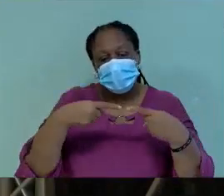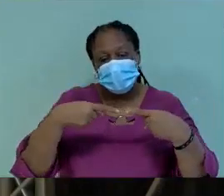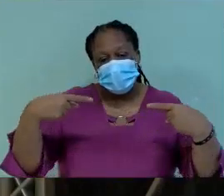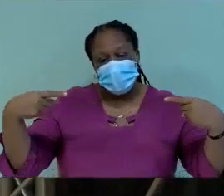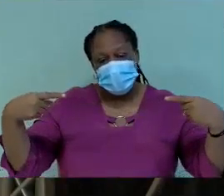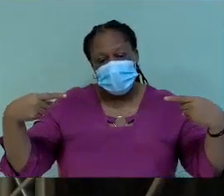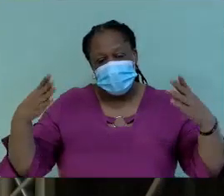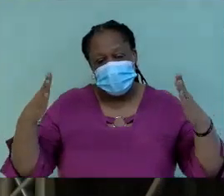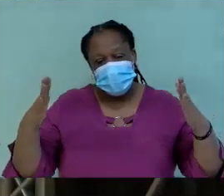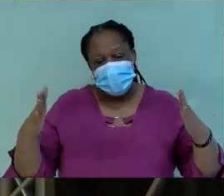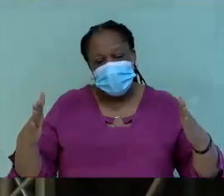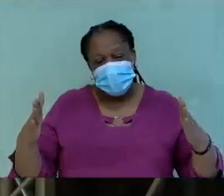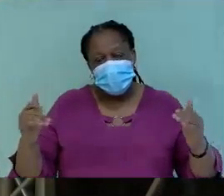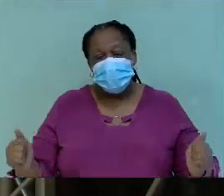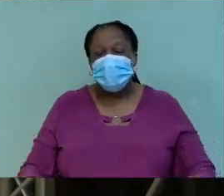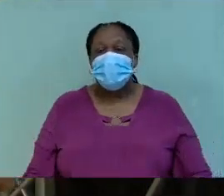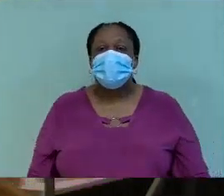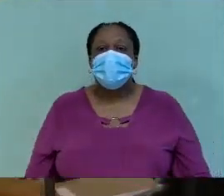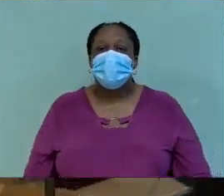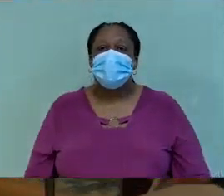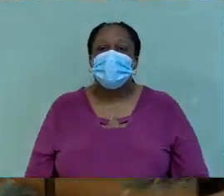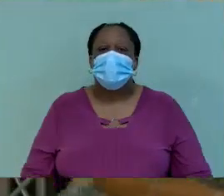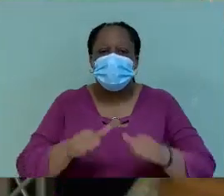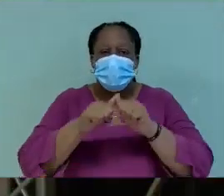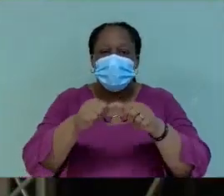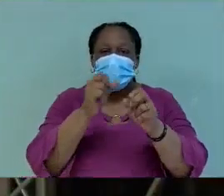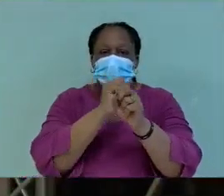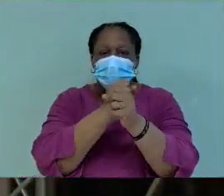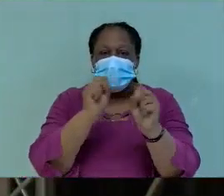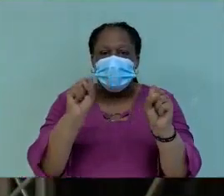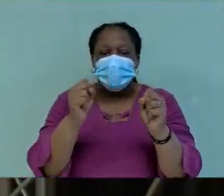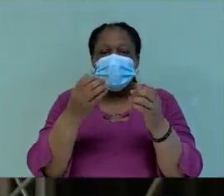stay healthy. Thank you.